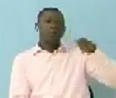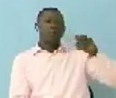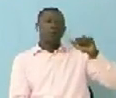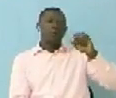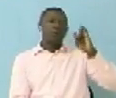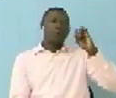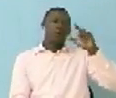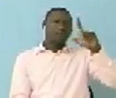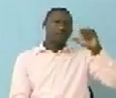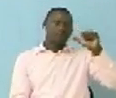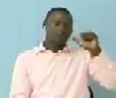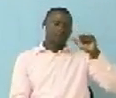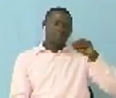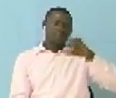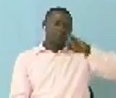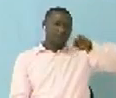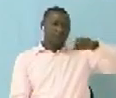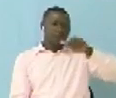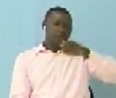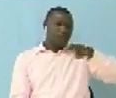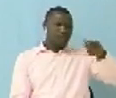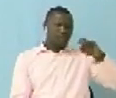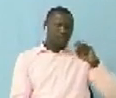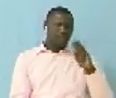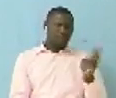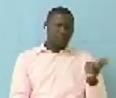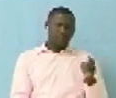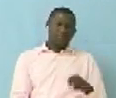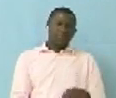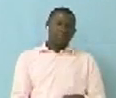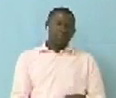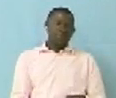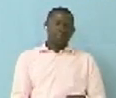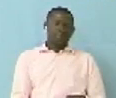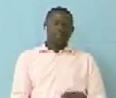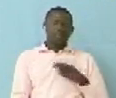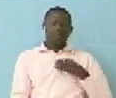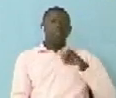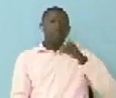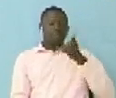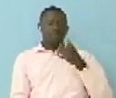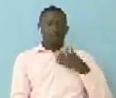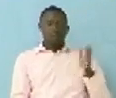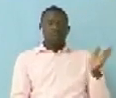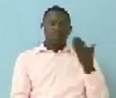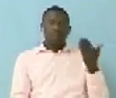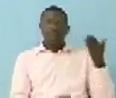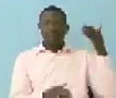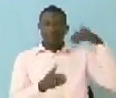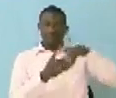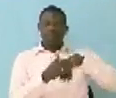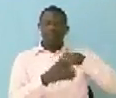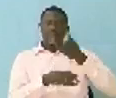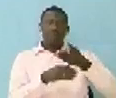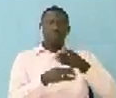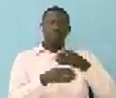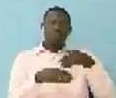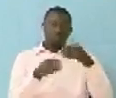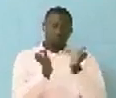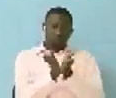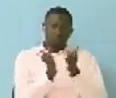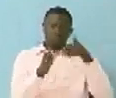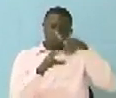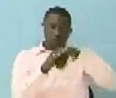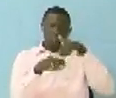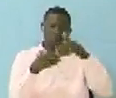Ismail, I confirmed that yes, he was coming to the panel. I know that he was coming from the State House.